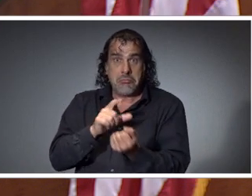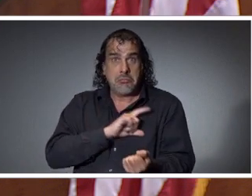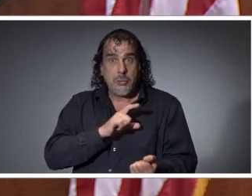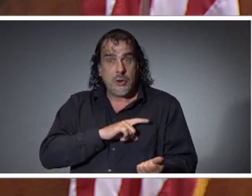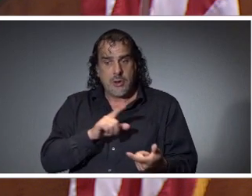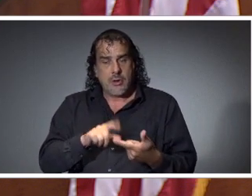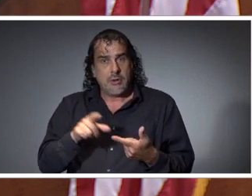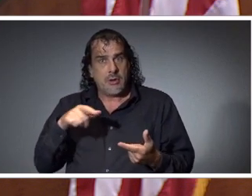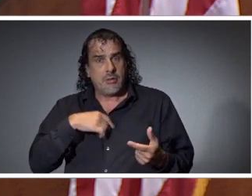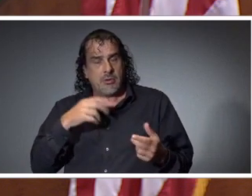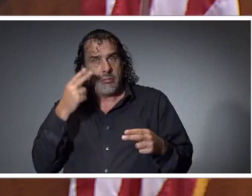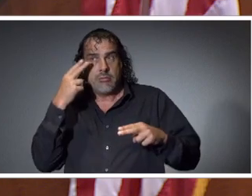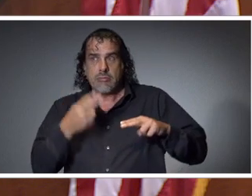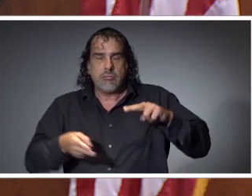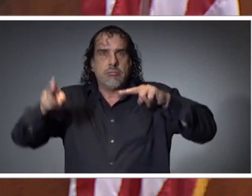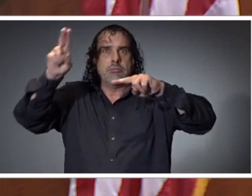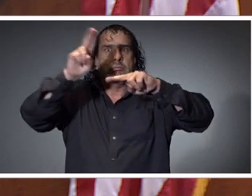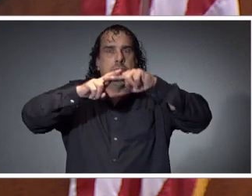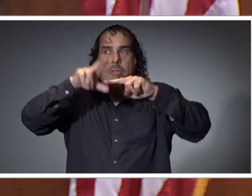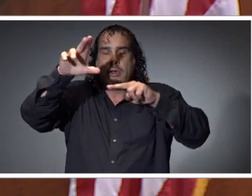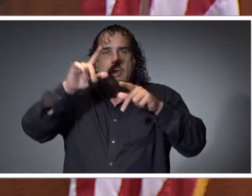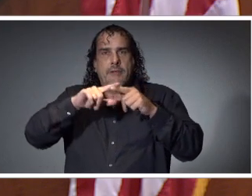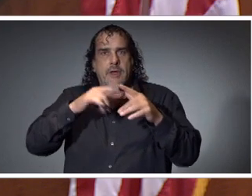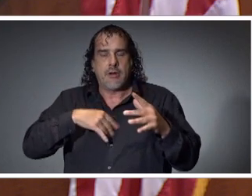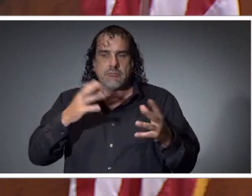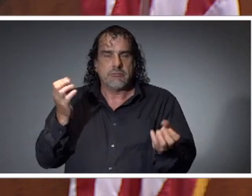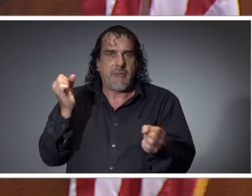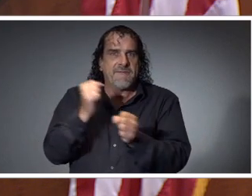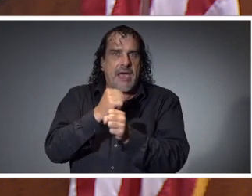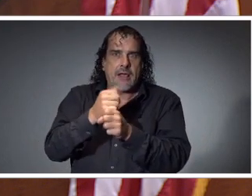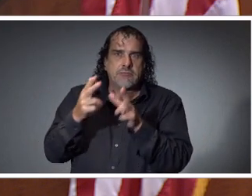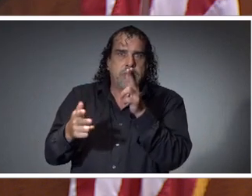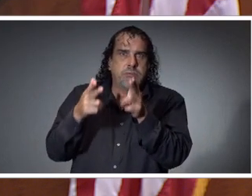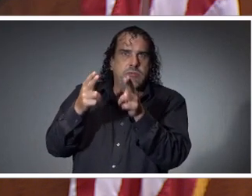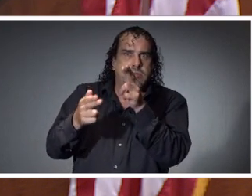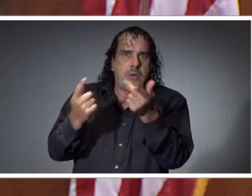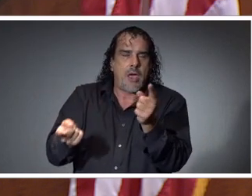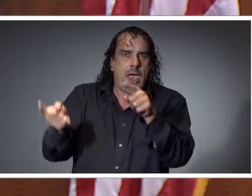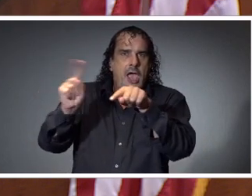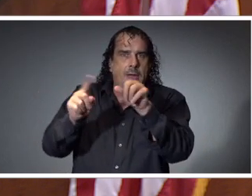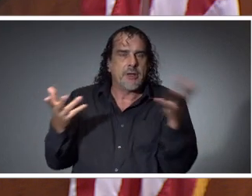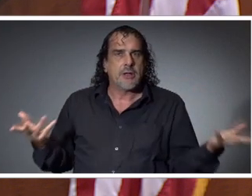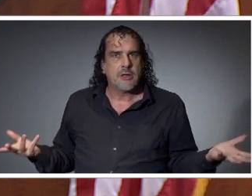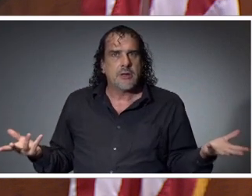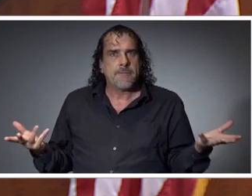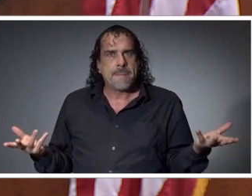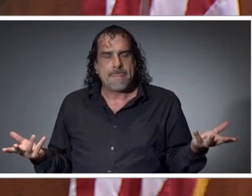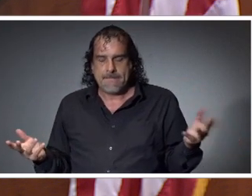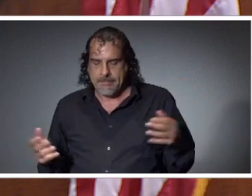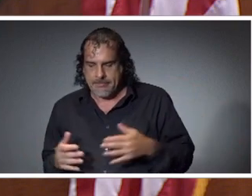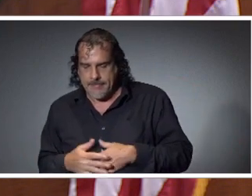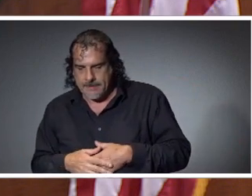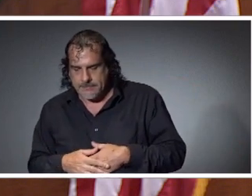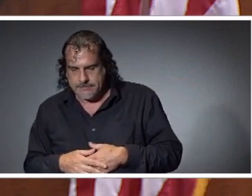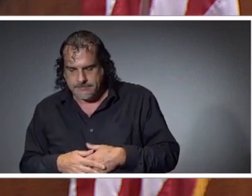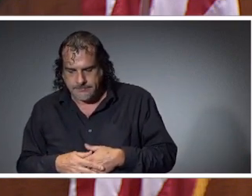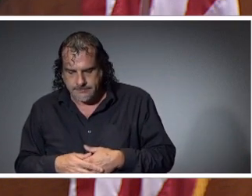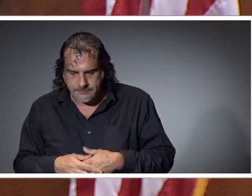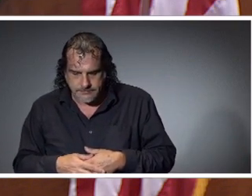that they've had a significant uptick in violence and in some instances,